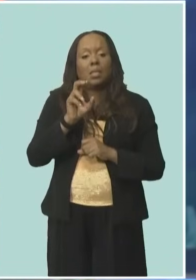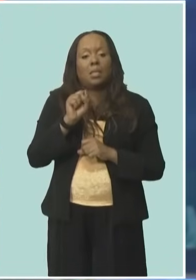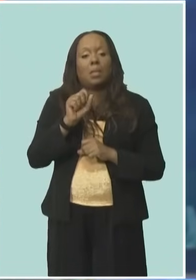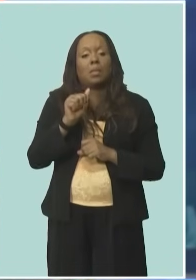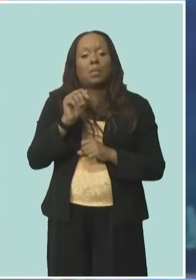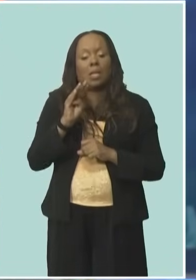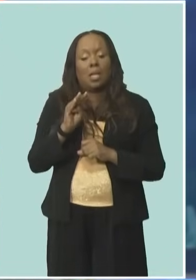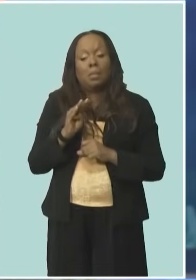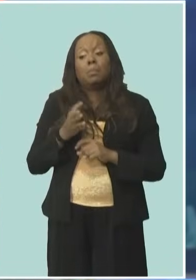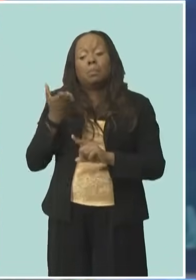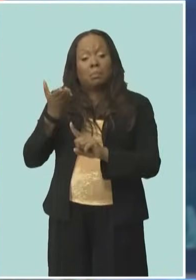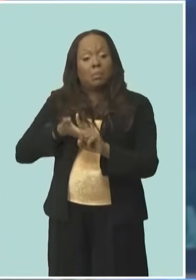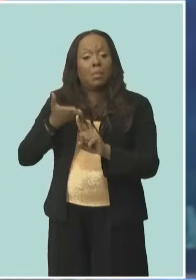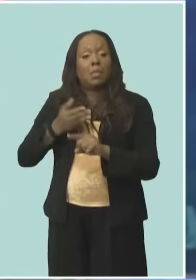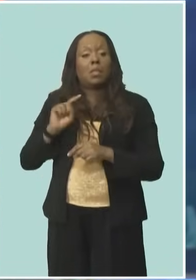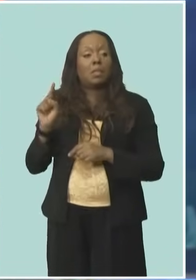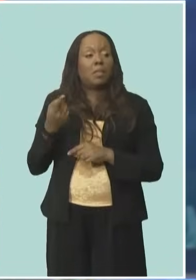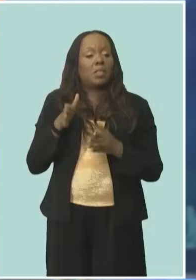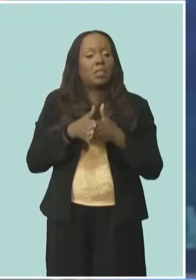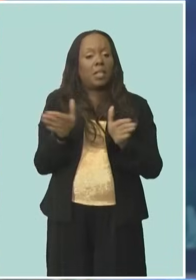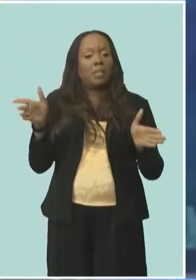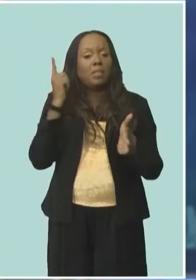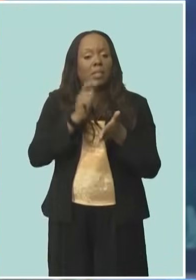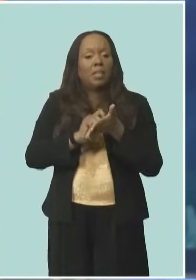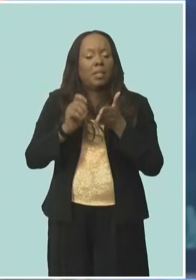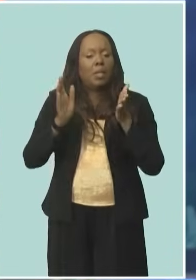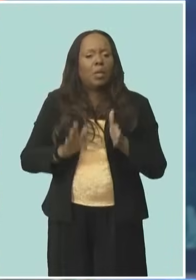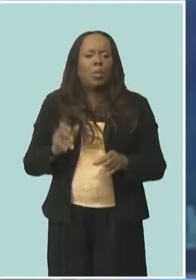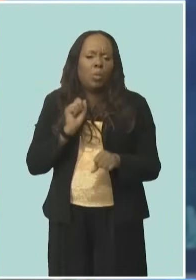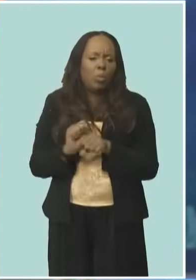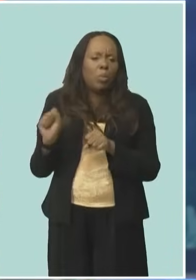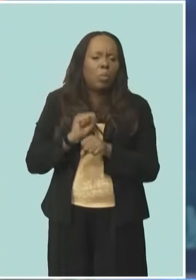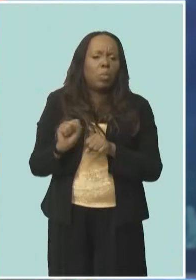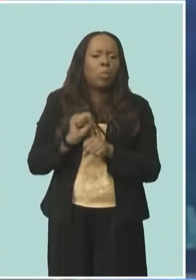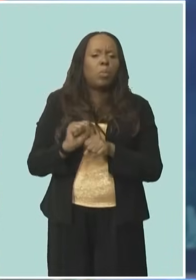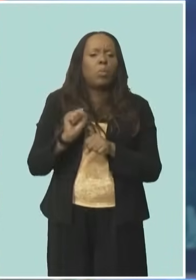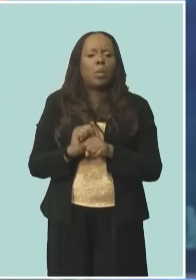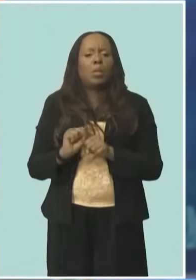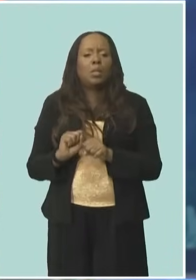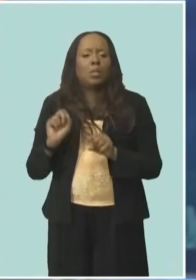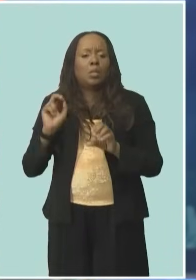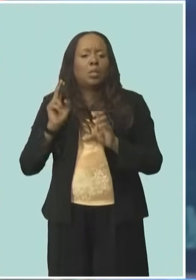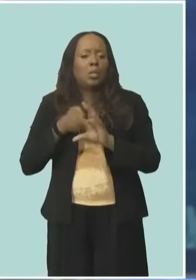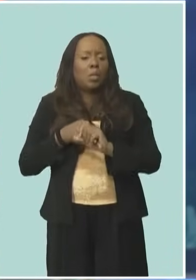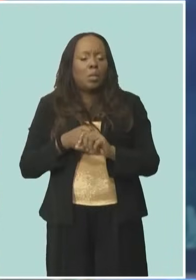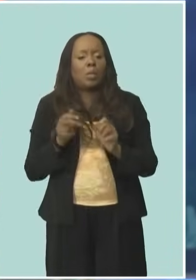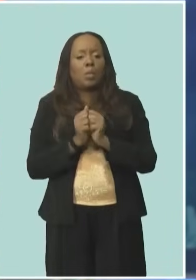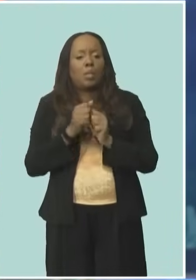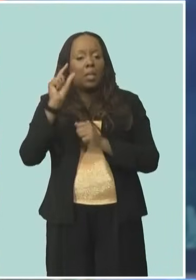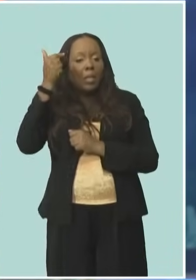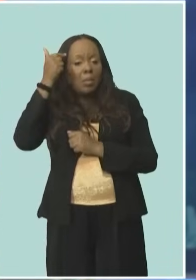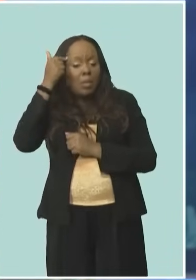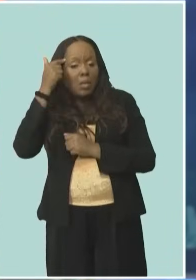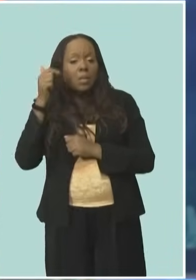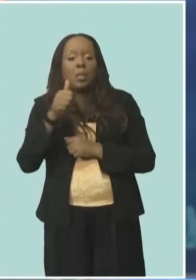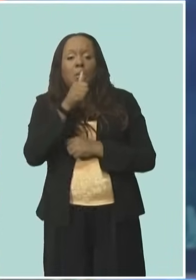and Staff Associations, and was its first General Secretary. They worked extremely hard, joining